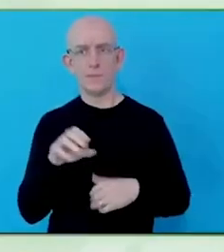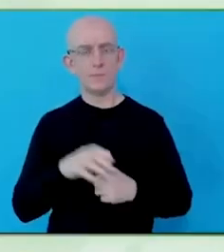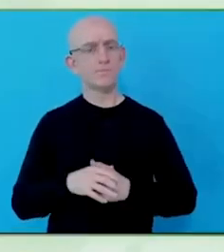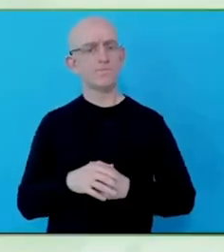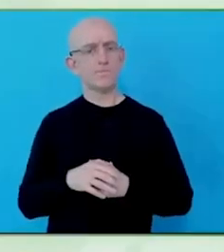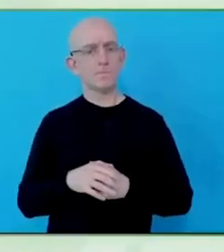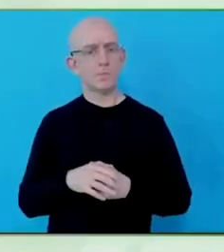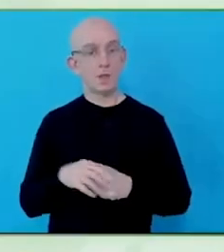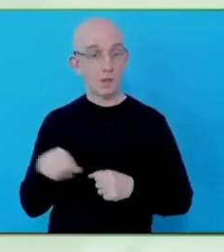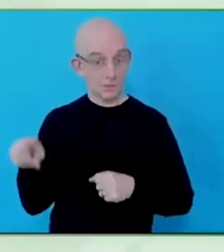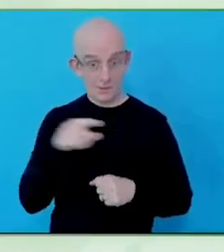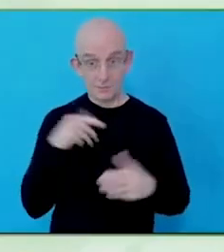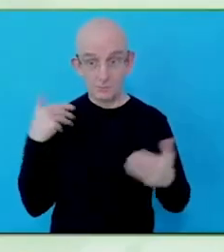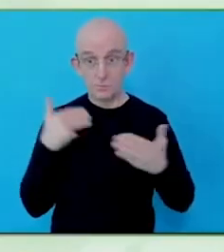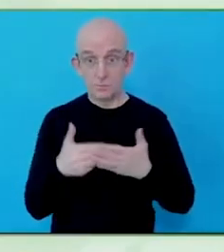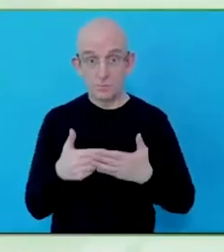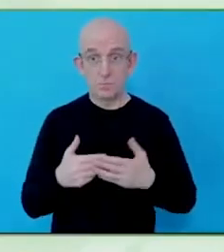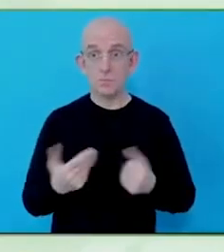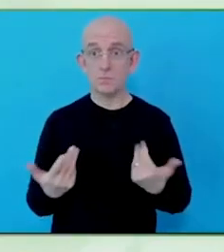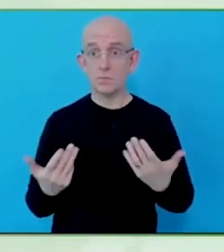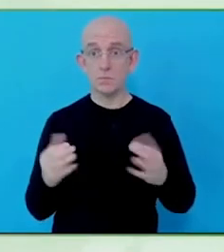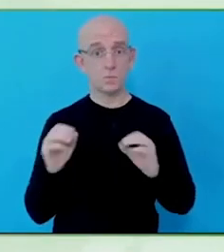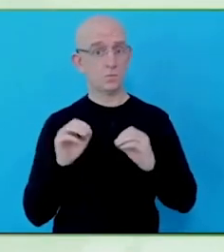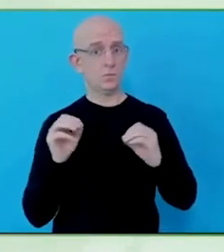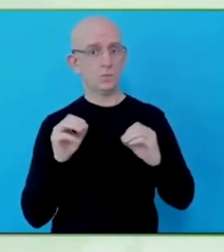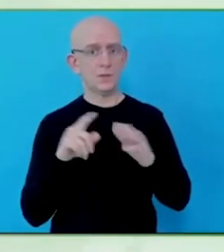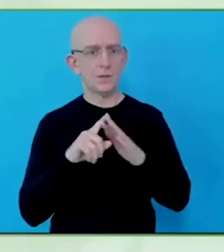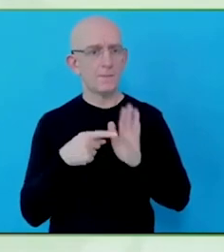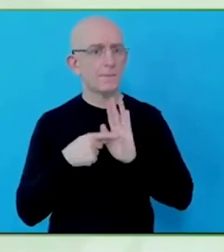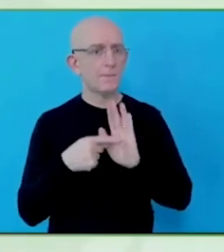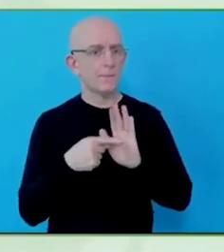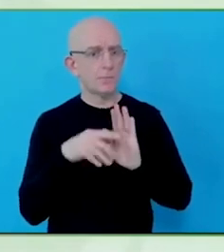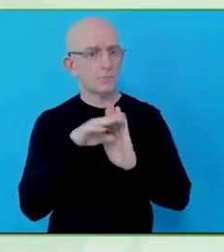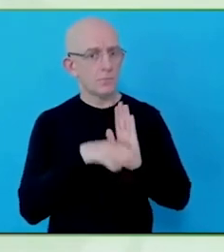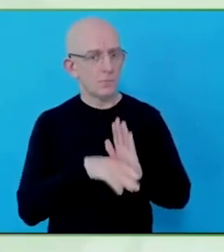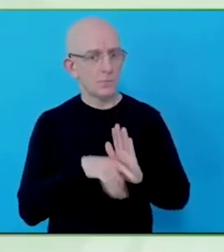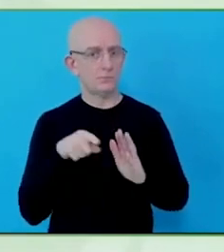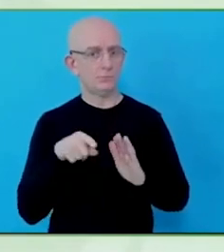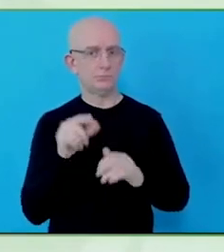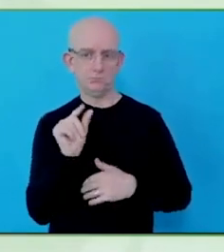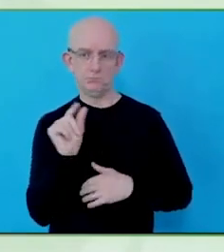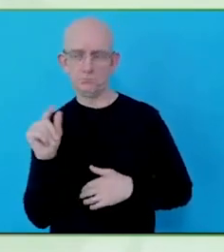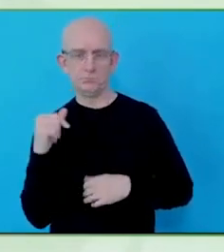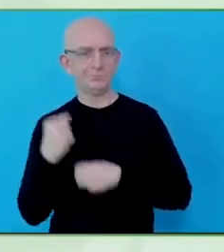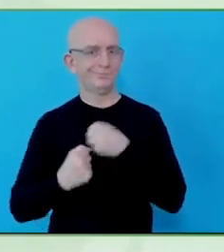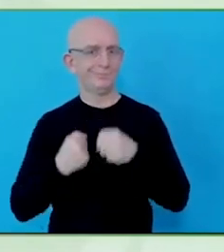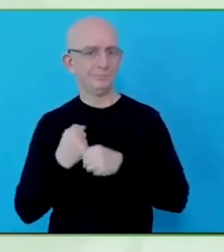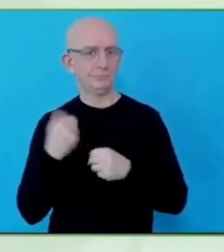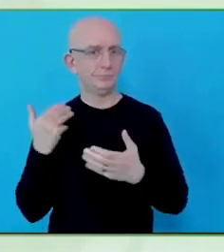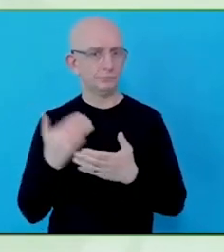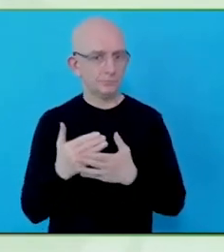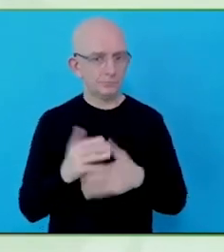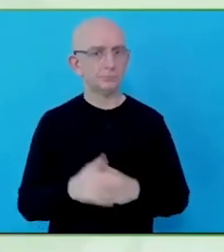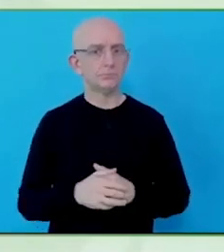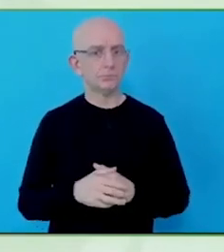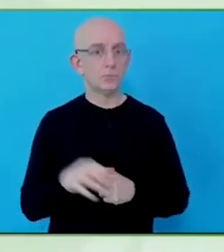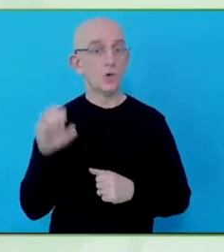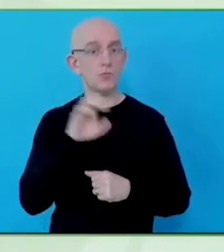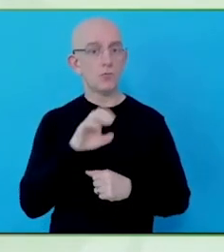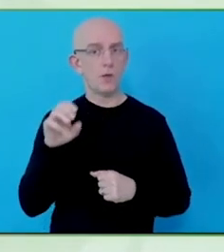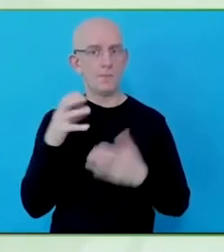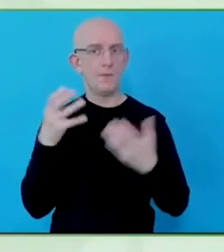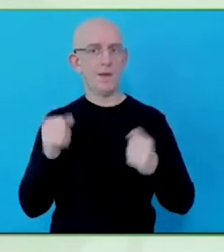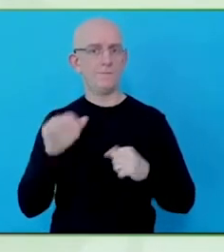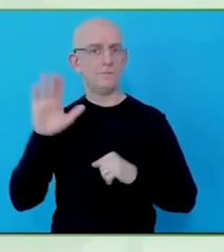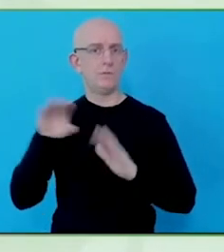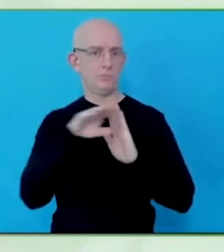Directives, who prescribe basically that every public body who is purchasing ICT equipment needs to ensure